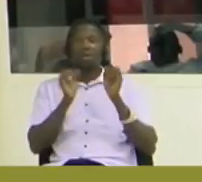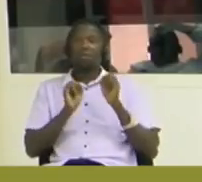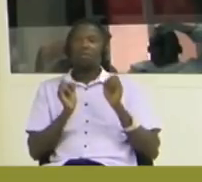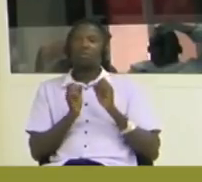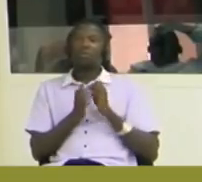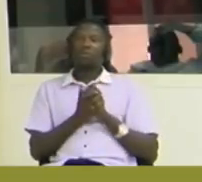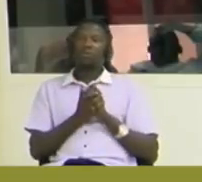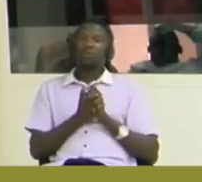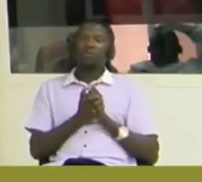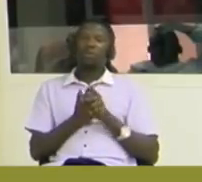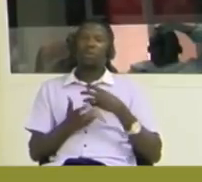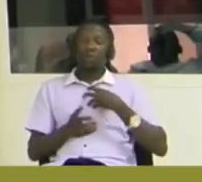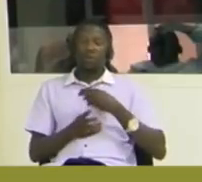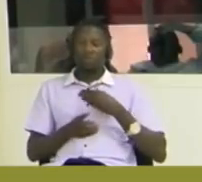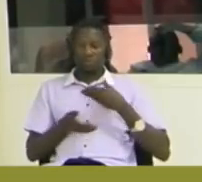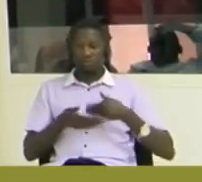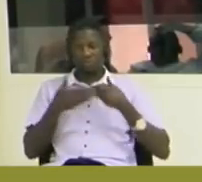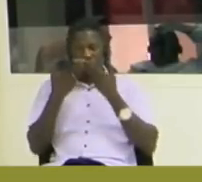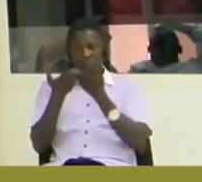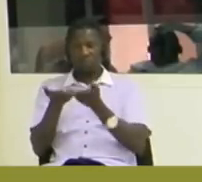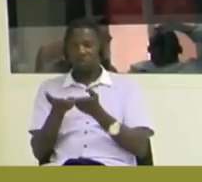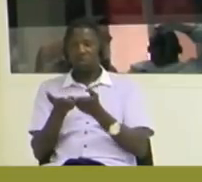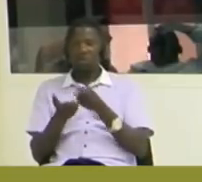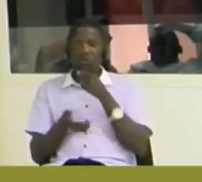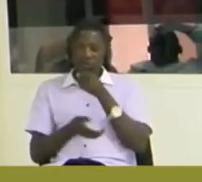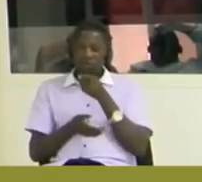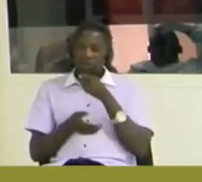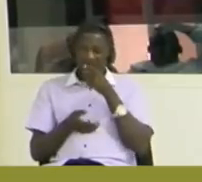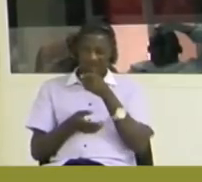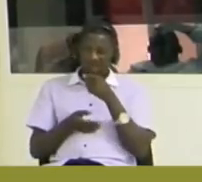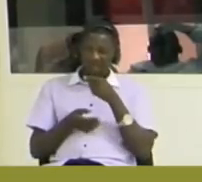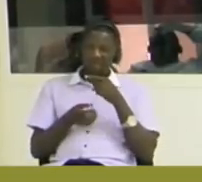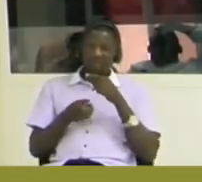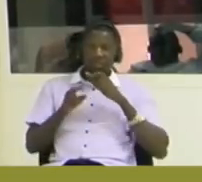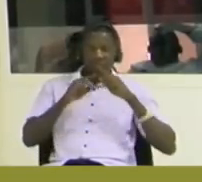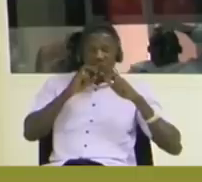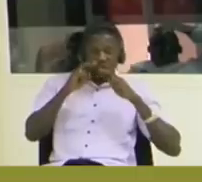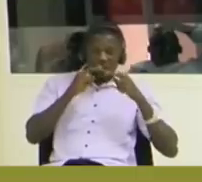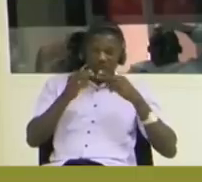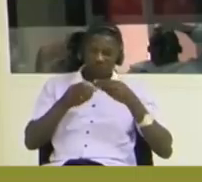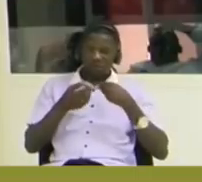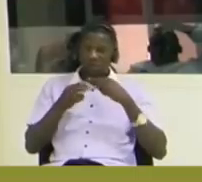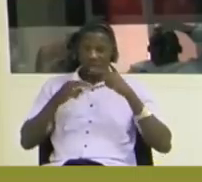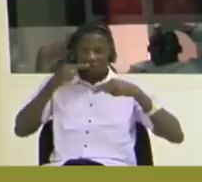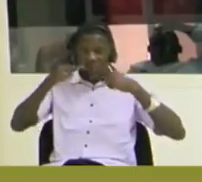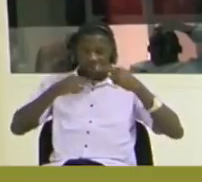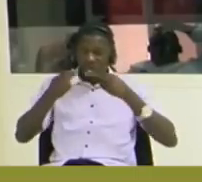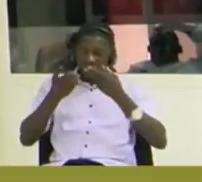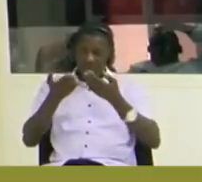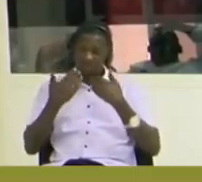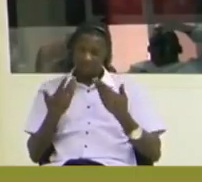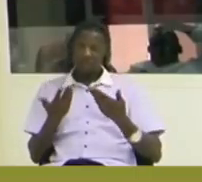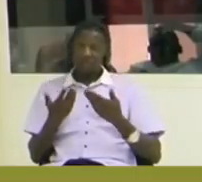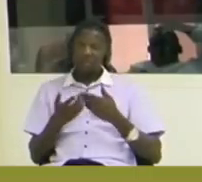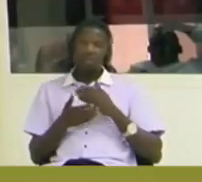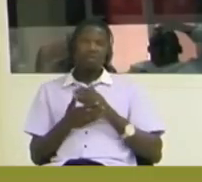just want to put it to you, Mr. Singhateh, that this story that you are giving us is just